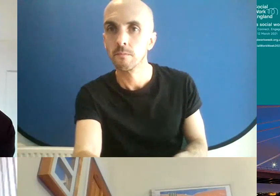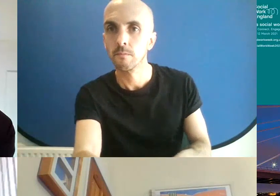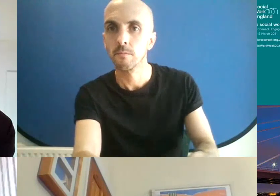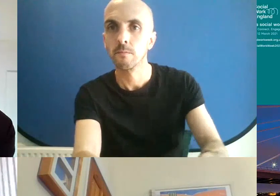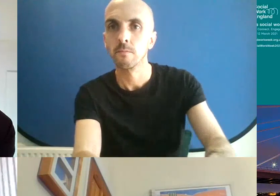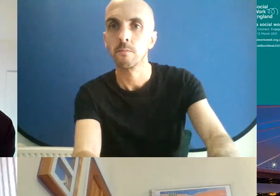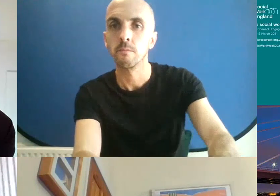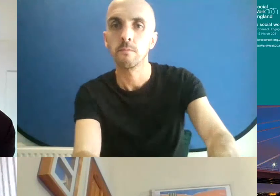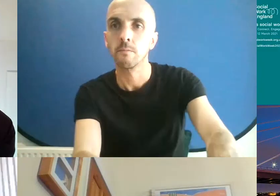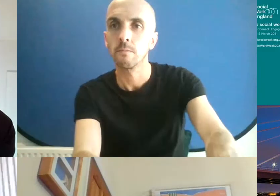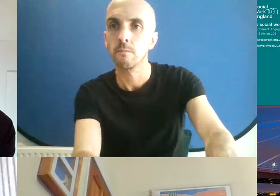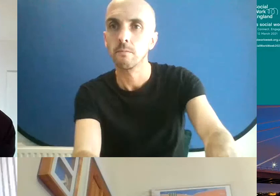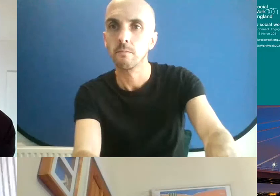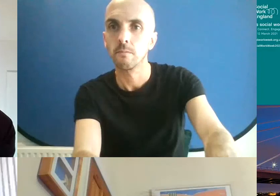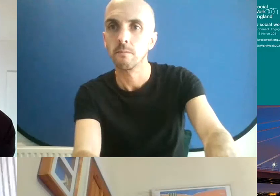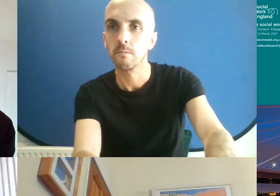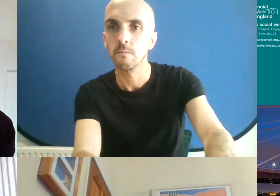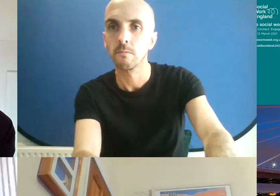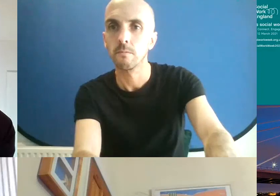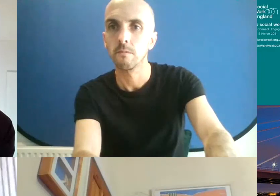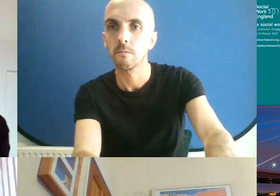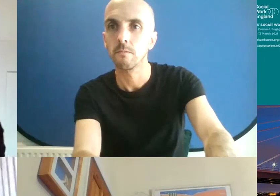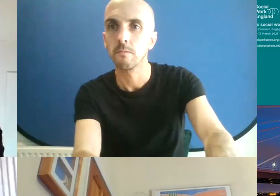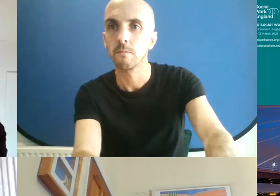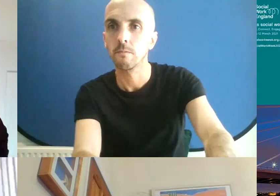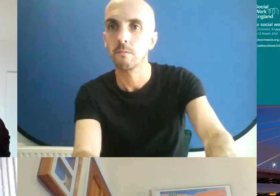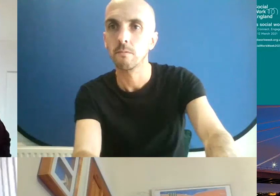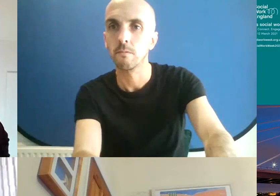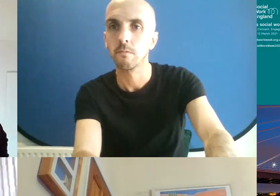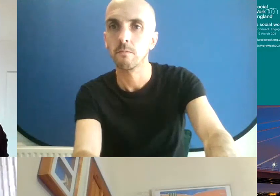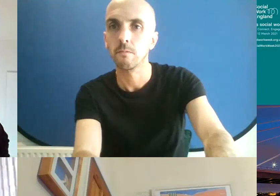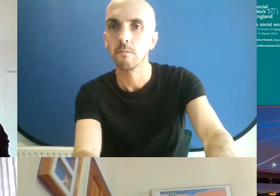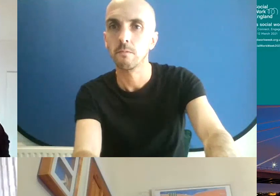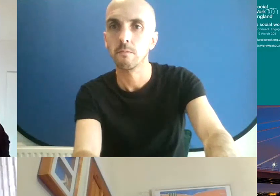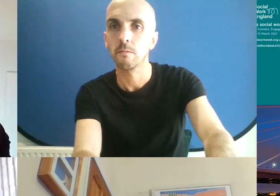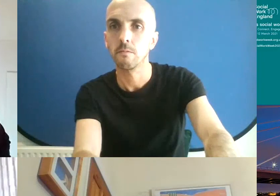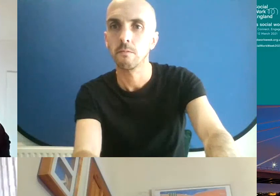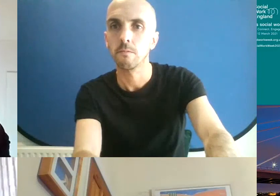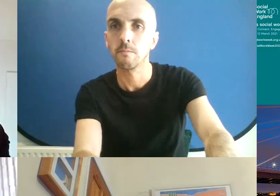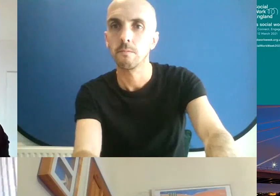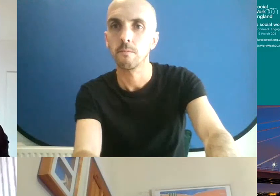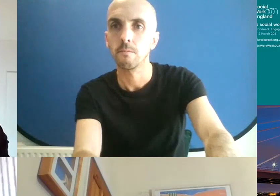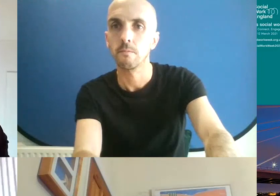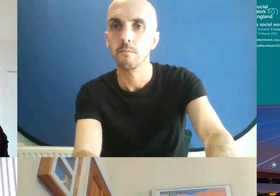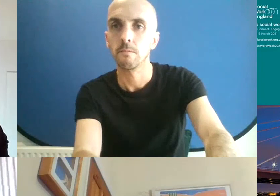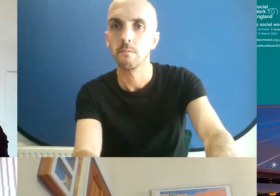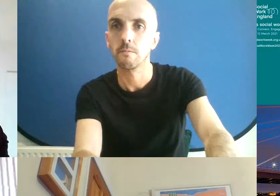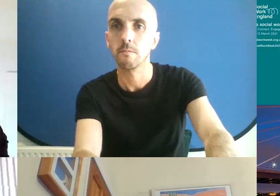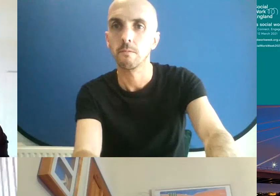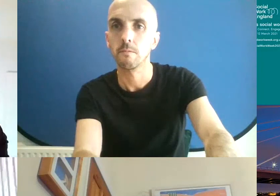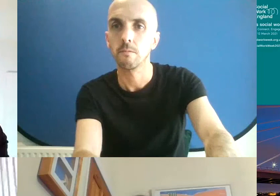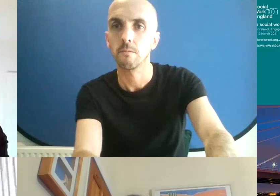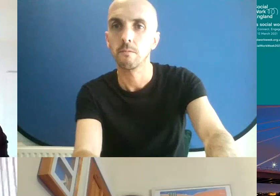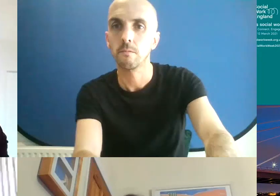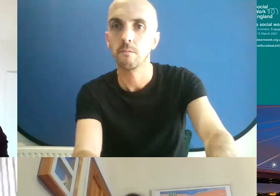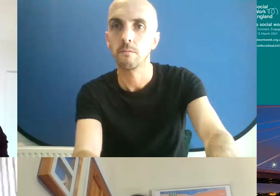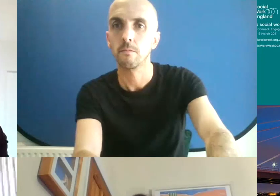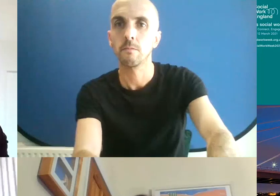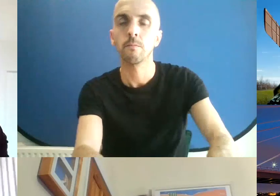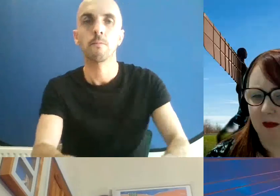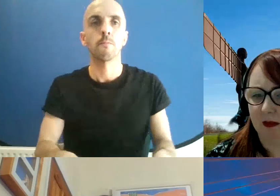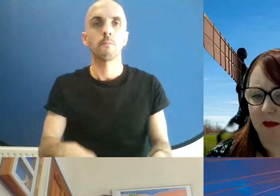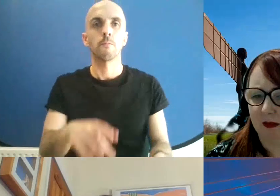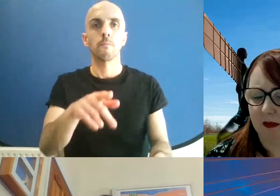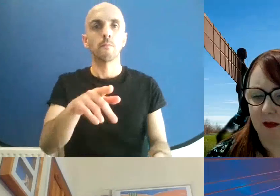I think, to be fair, there was only a couple of us in that room and we talked about a lot of the issues that you've already kind